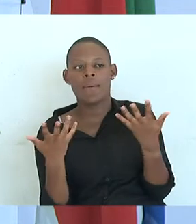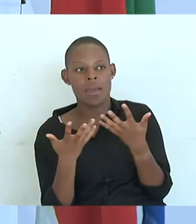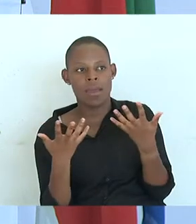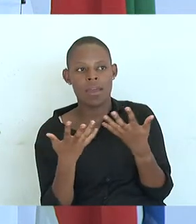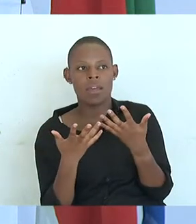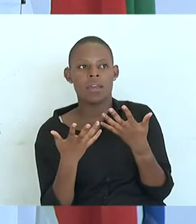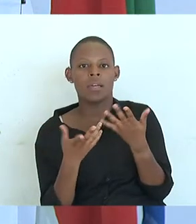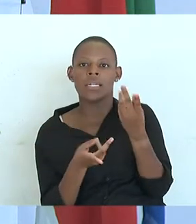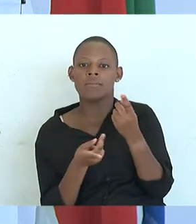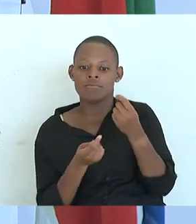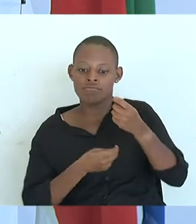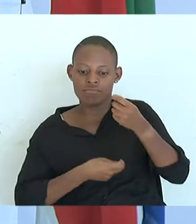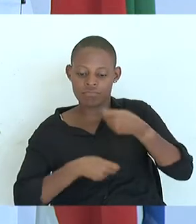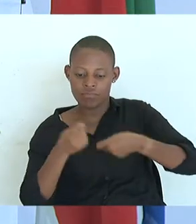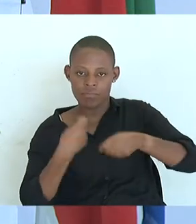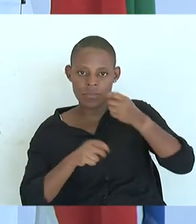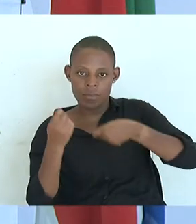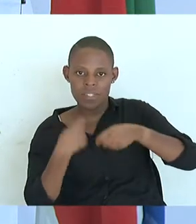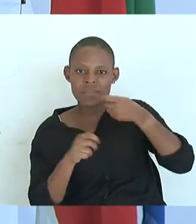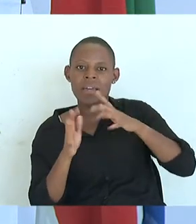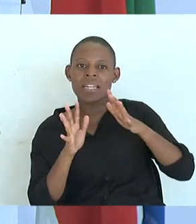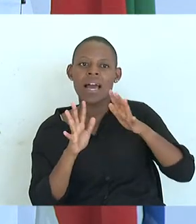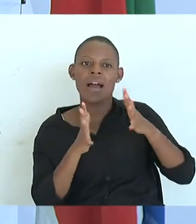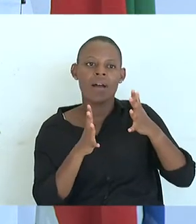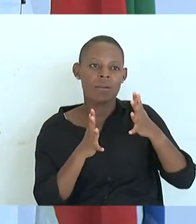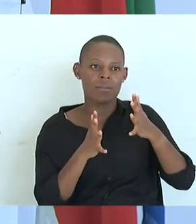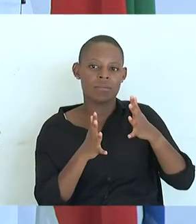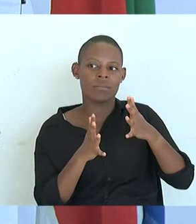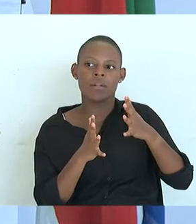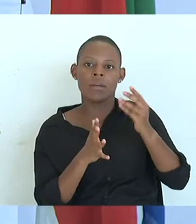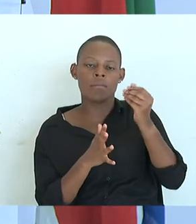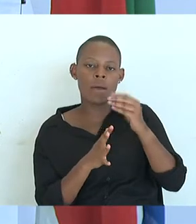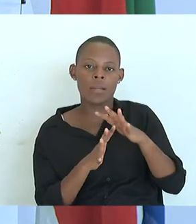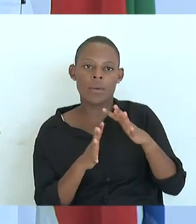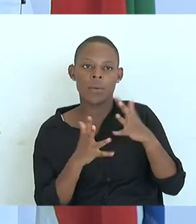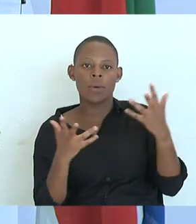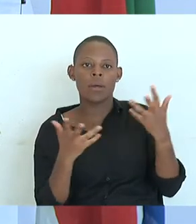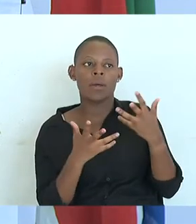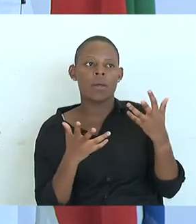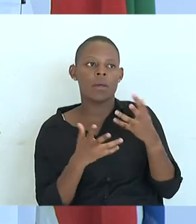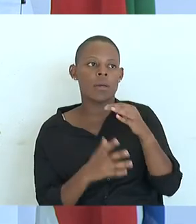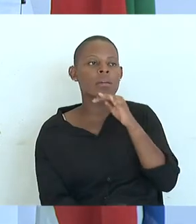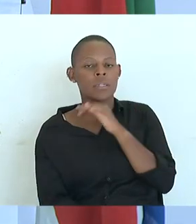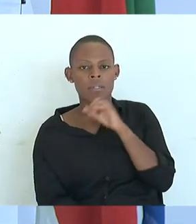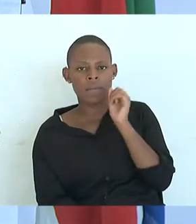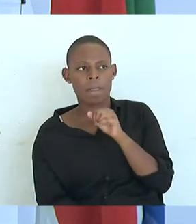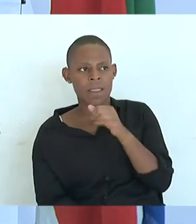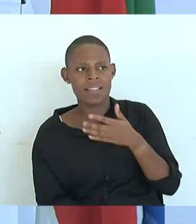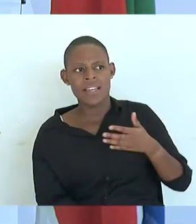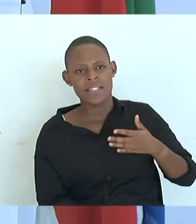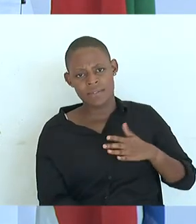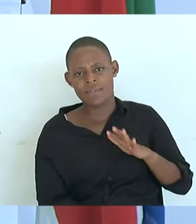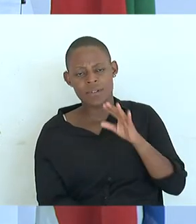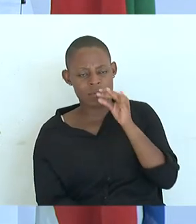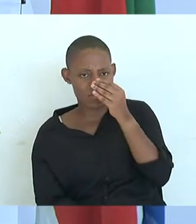Also, masicela thina singathi asina spelling seventh. Of course, yes, it's for the